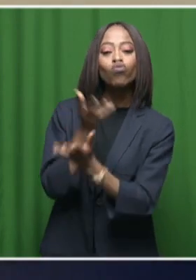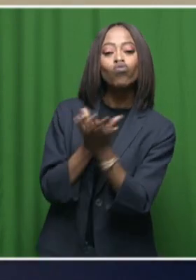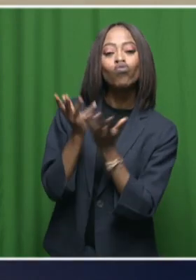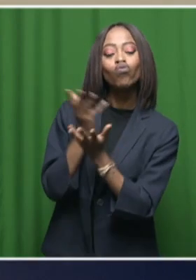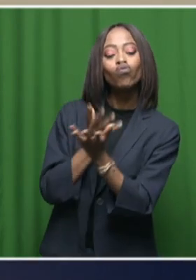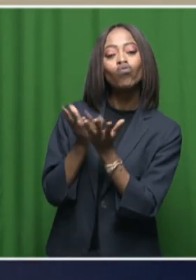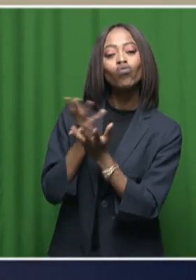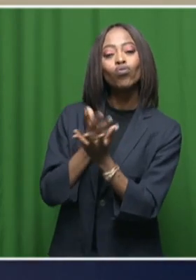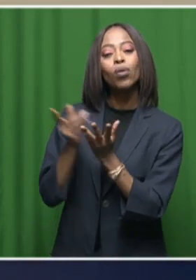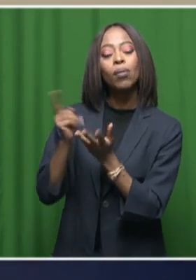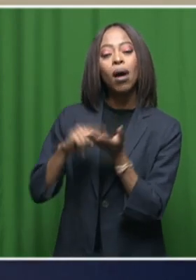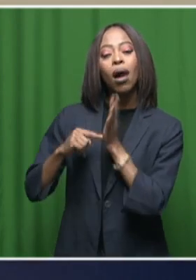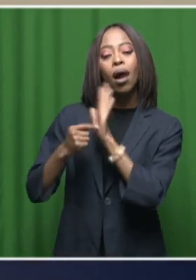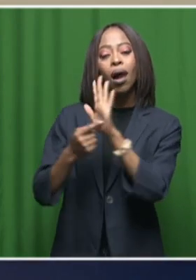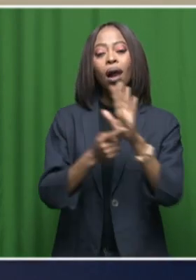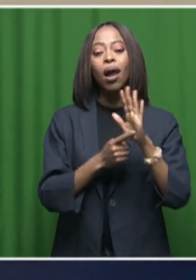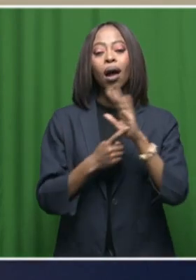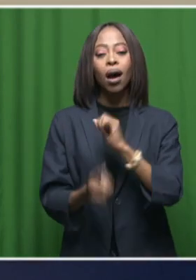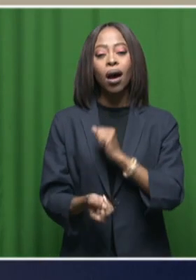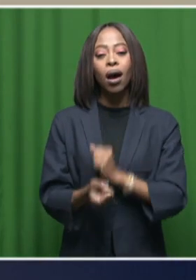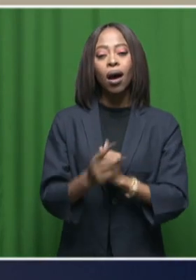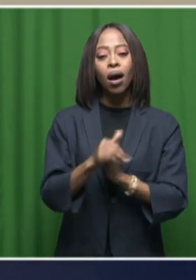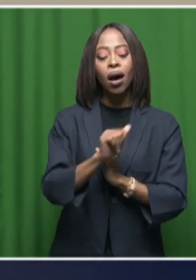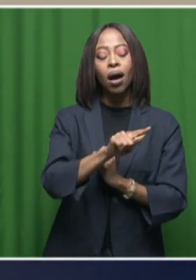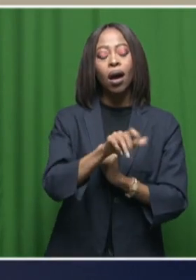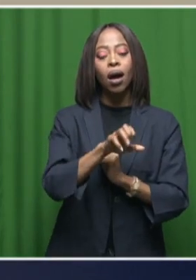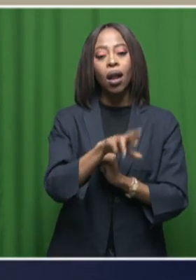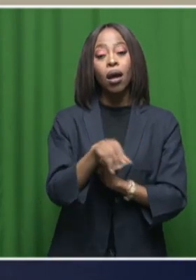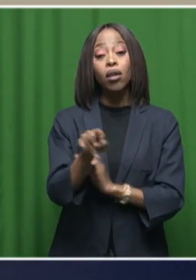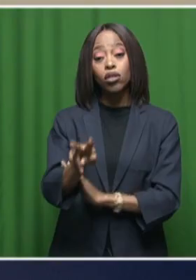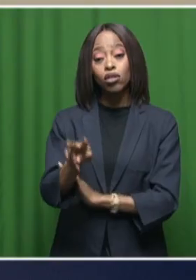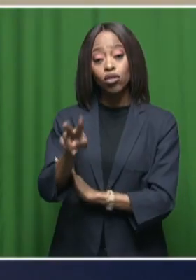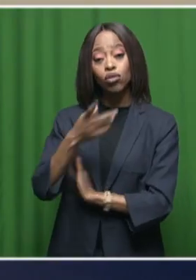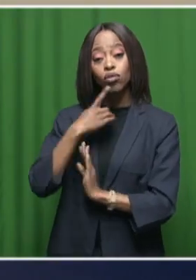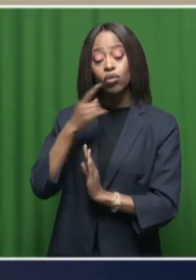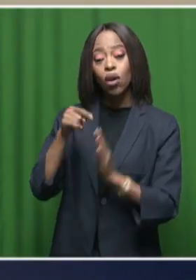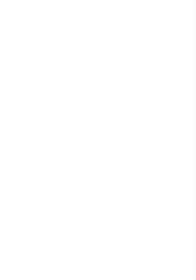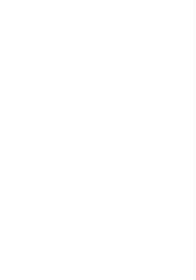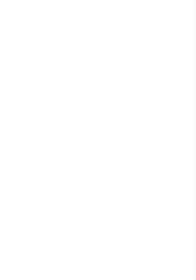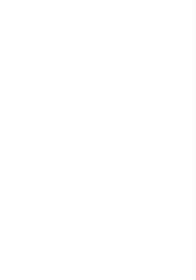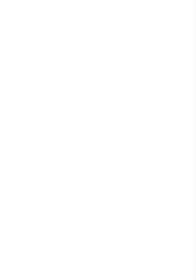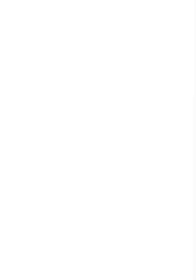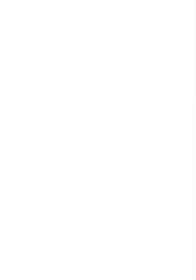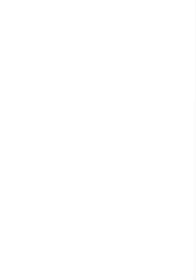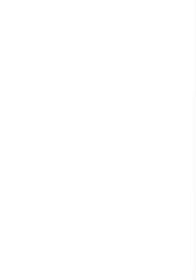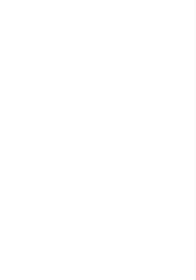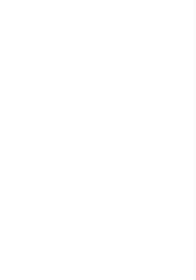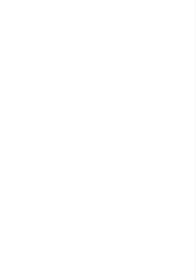us about his solo exhibition at Gallery 2. It's titled Lost Horizon.